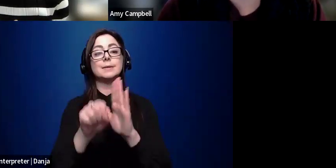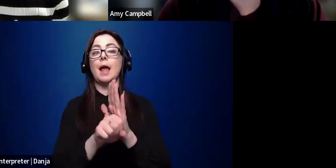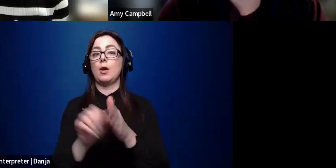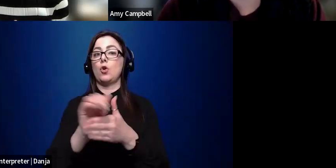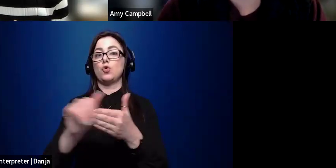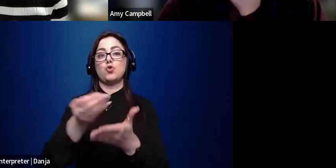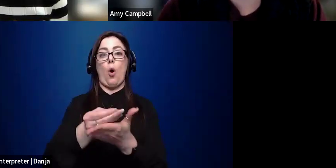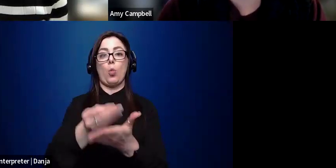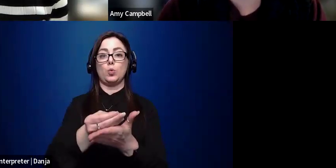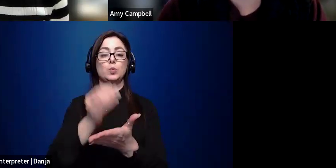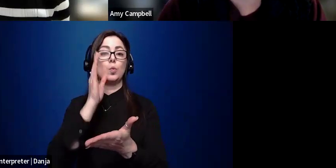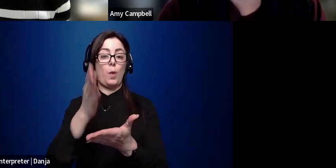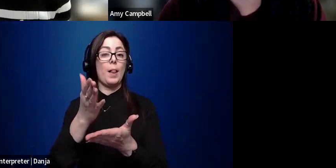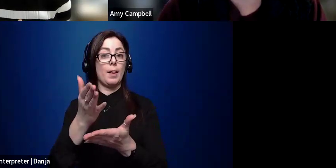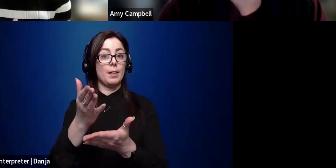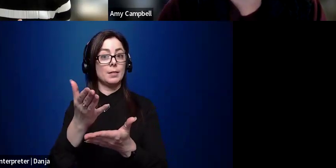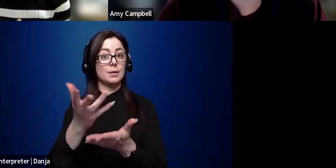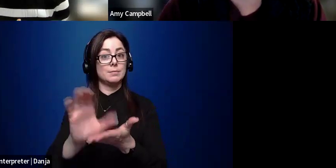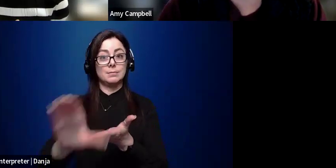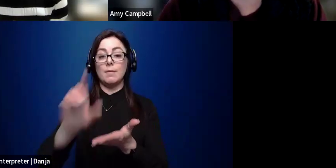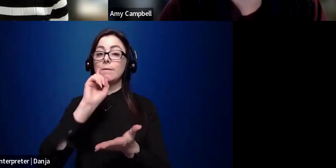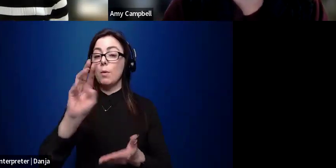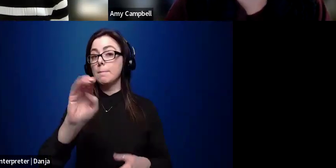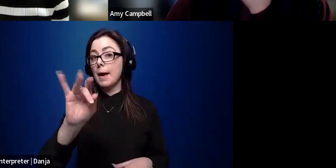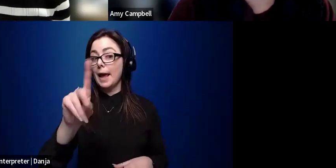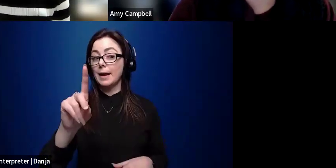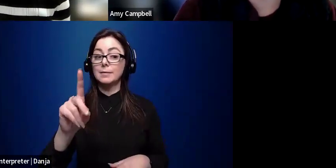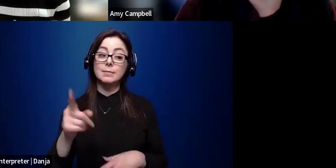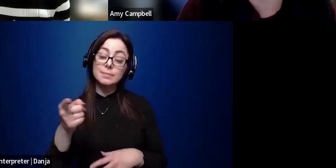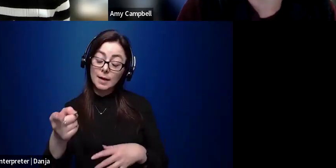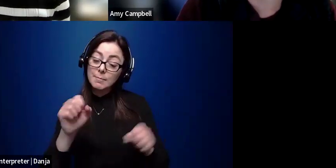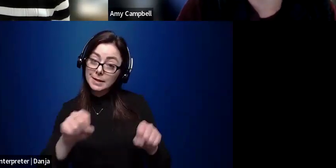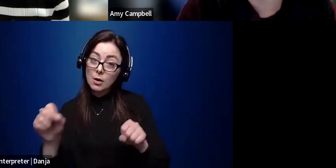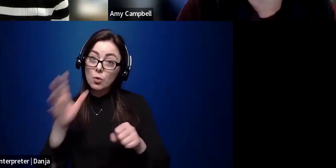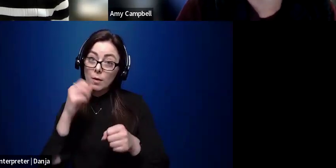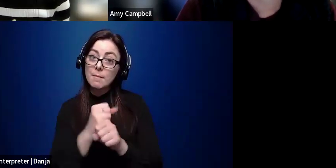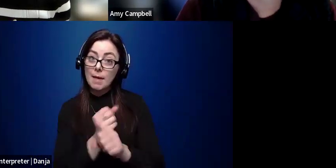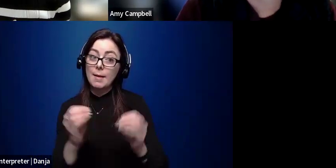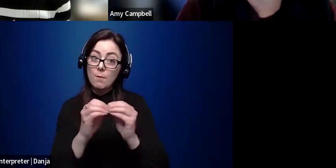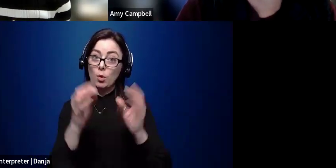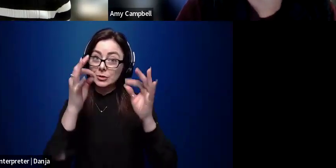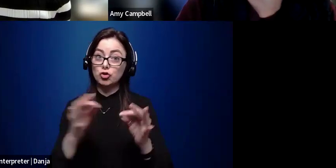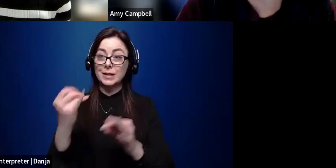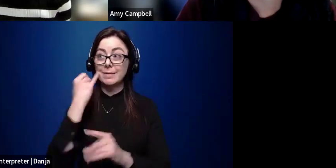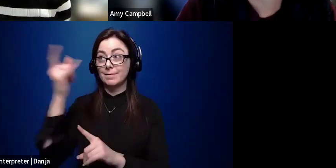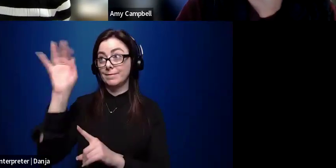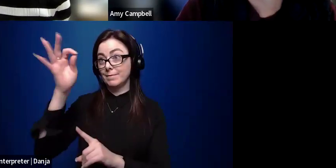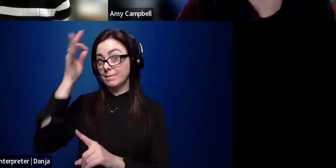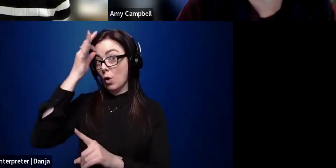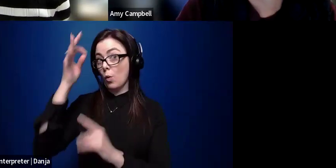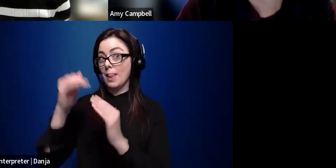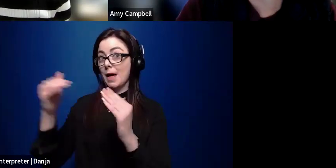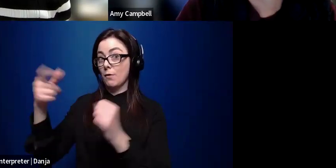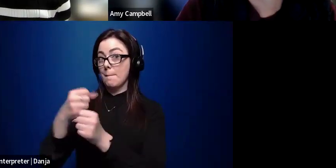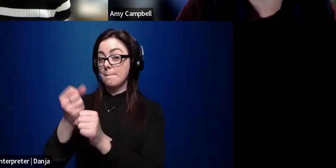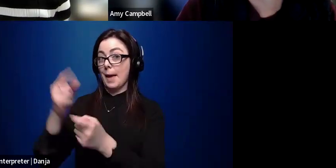Medicaid, and they're going to potentially have some more decisions to make if cuts are made at the federal level.